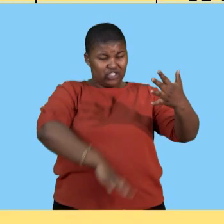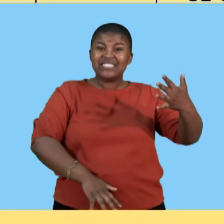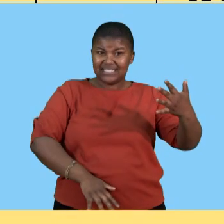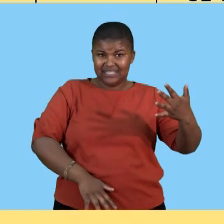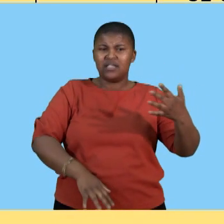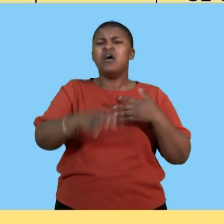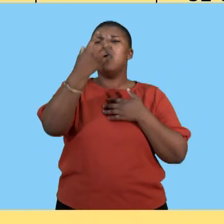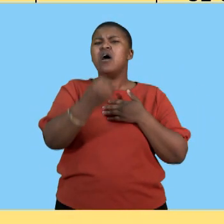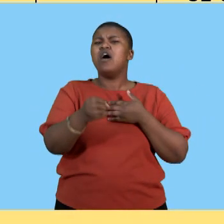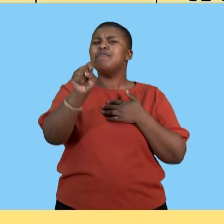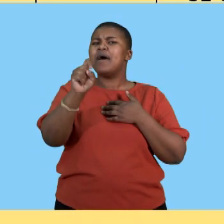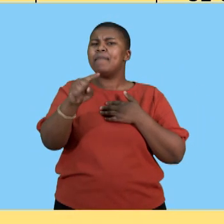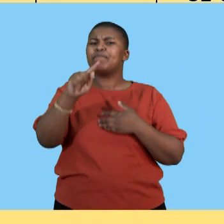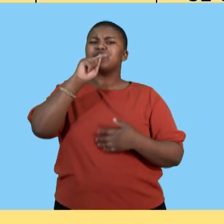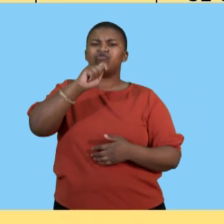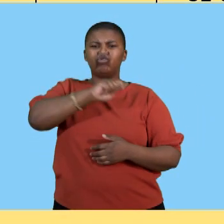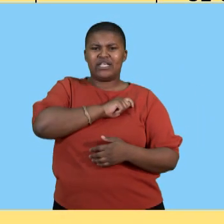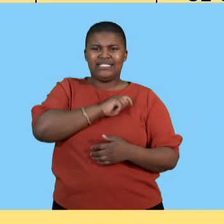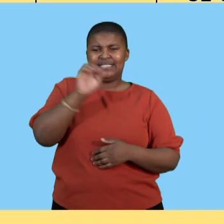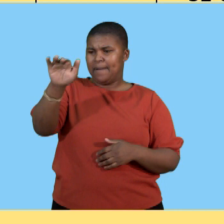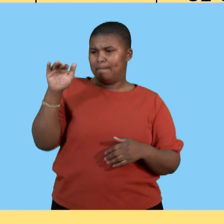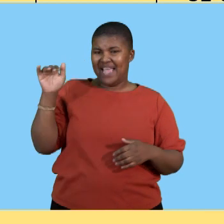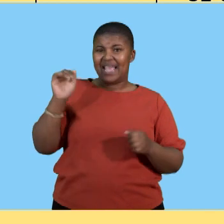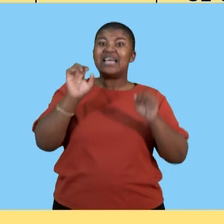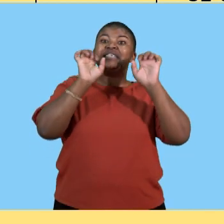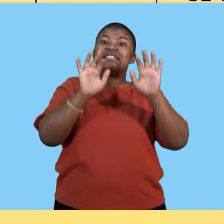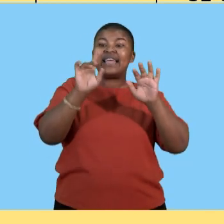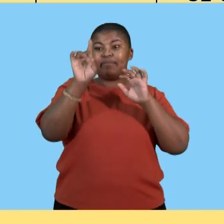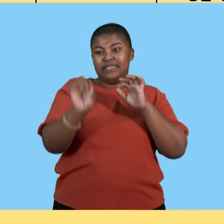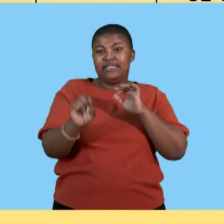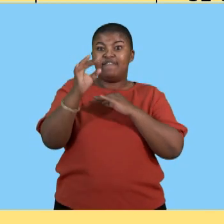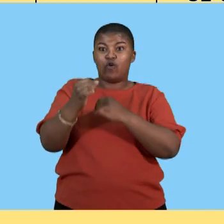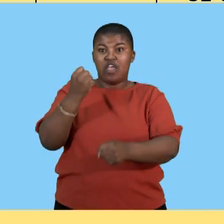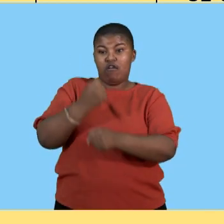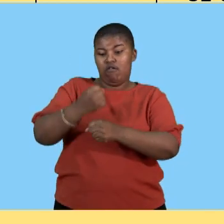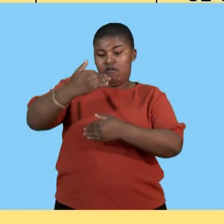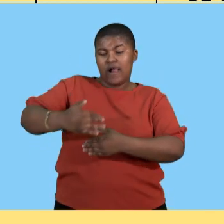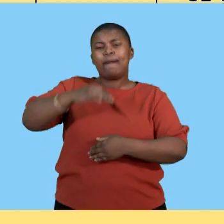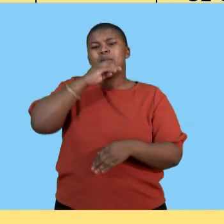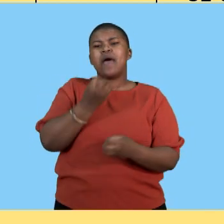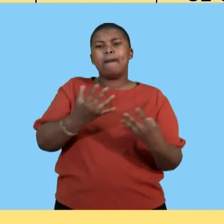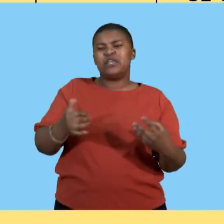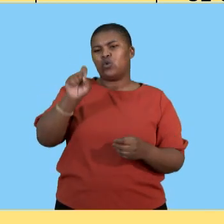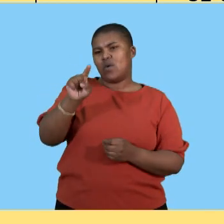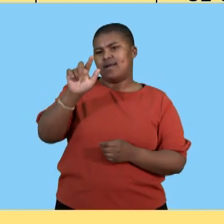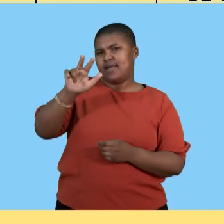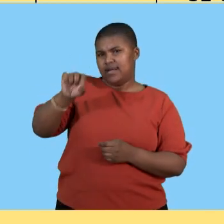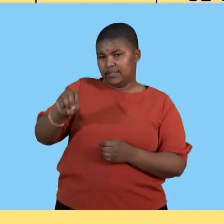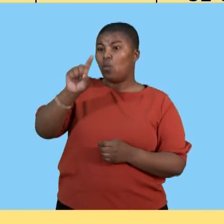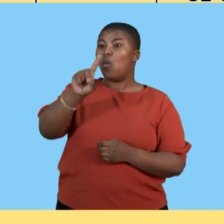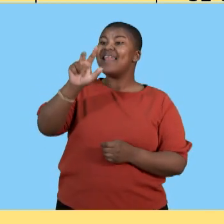find we have fixed deposit from Trust Bank at 10%, which is 180,000.